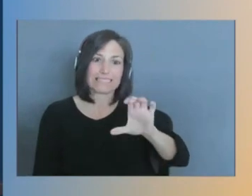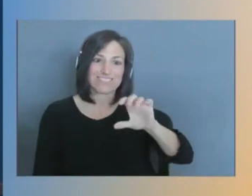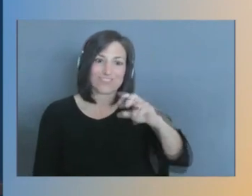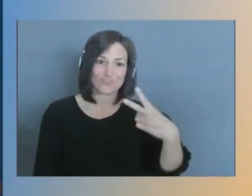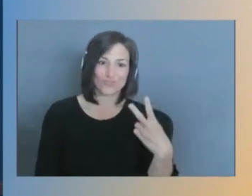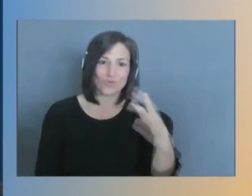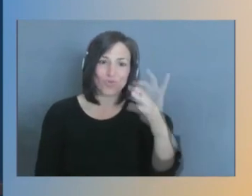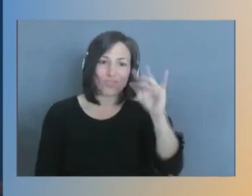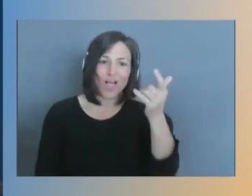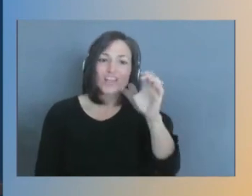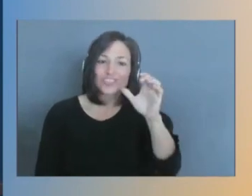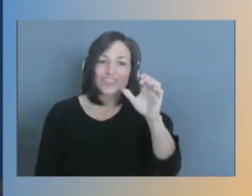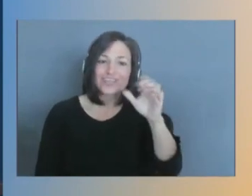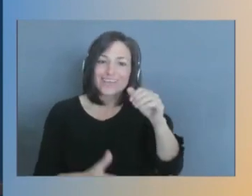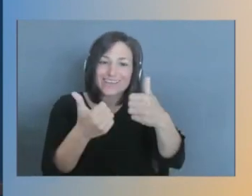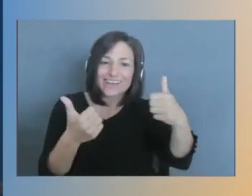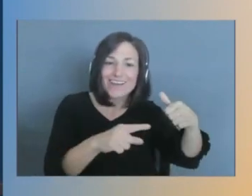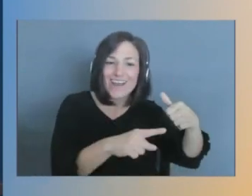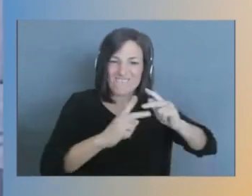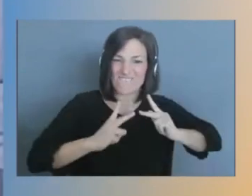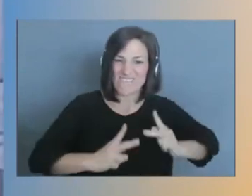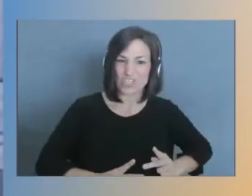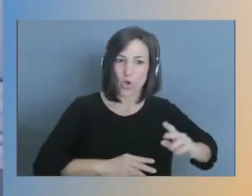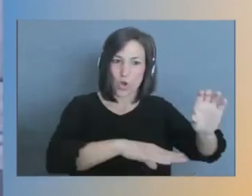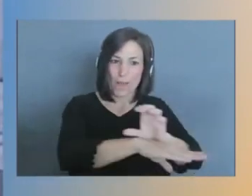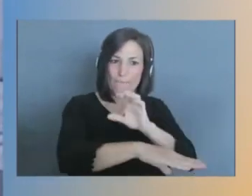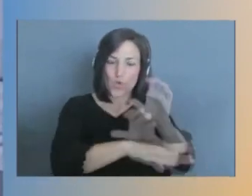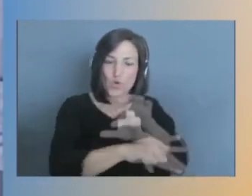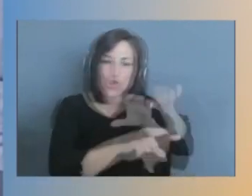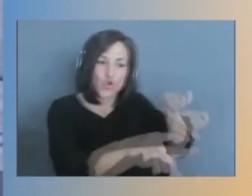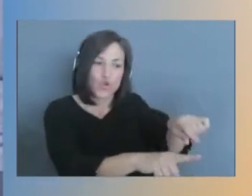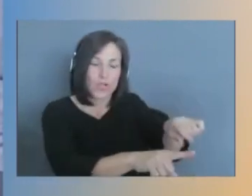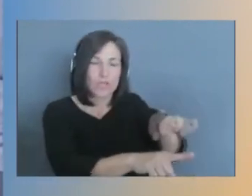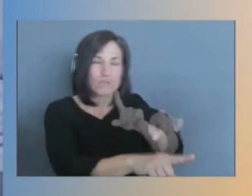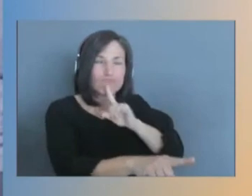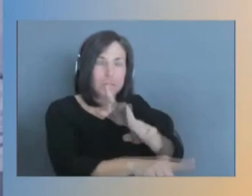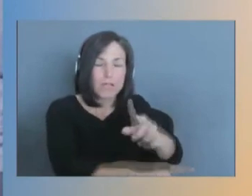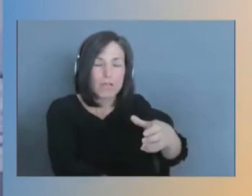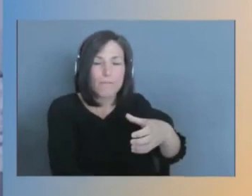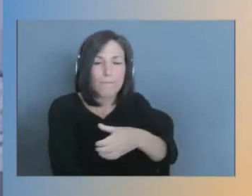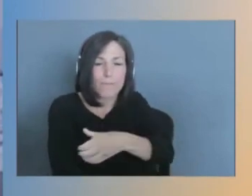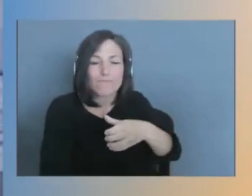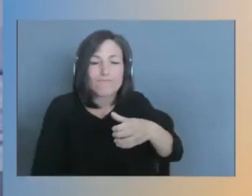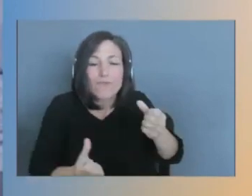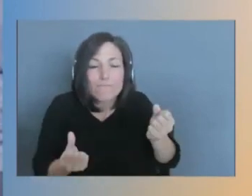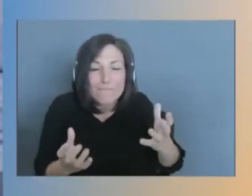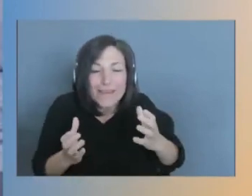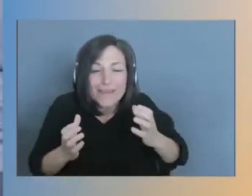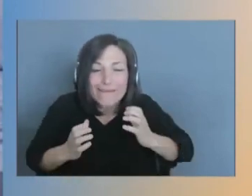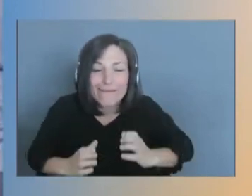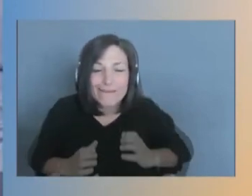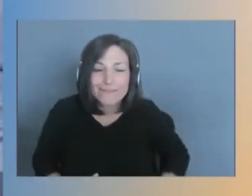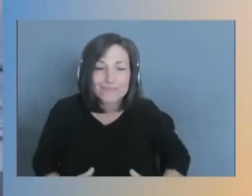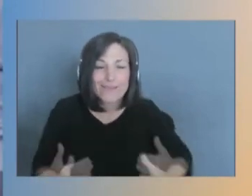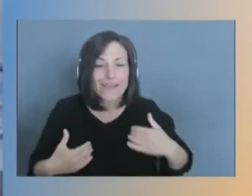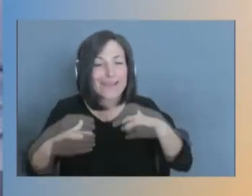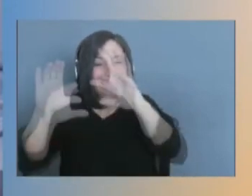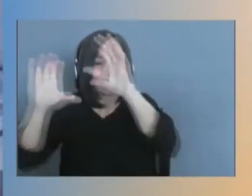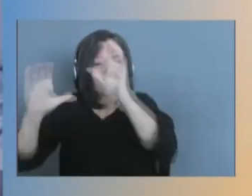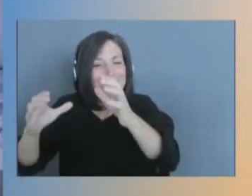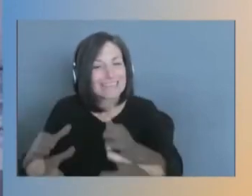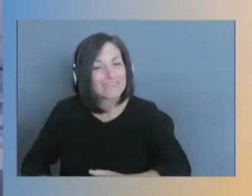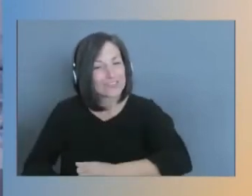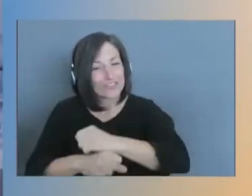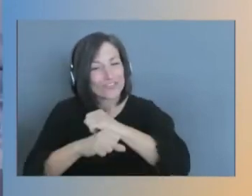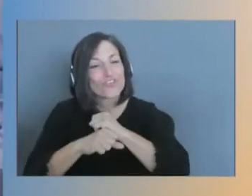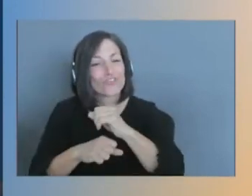mean, it is so powerful for so many customers. It makes entire classes of security vulnerabilities, like